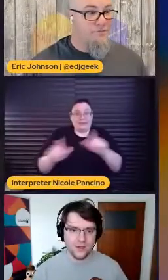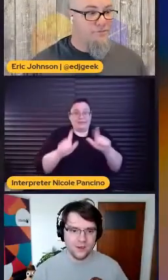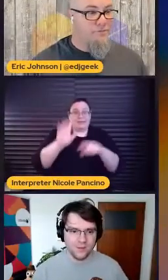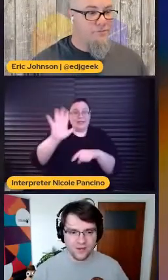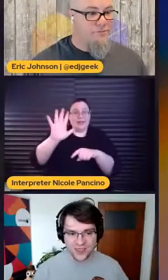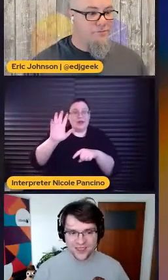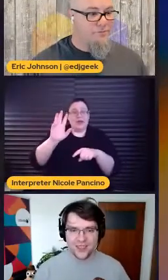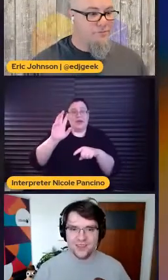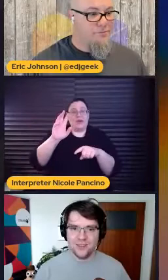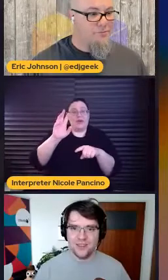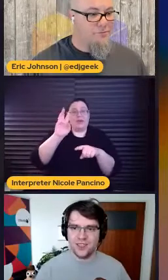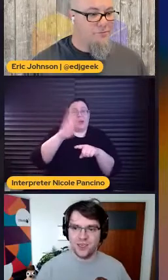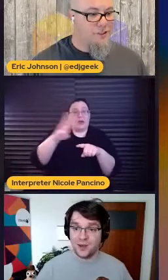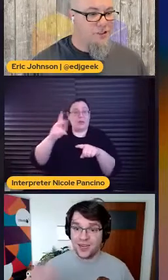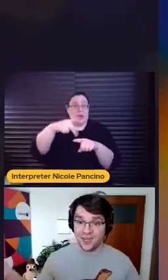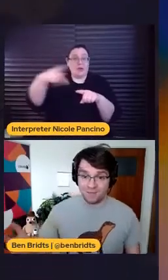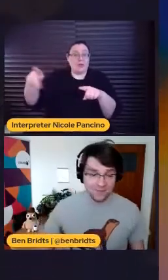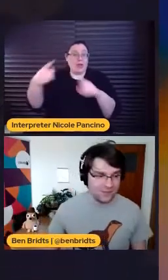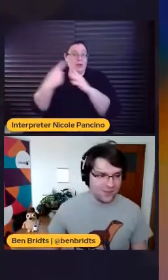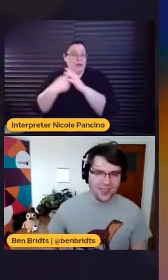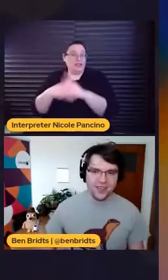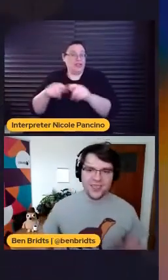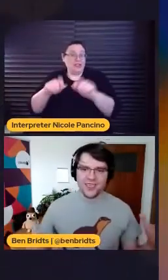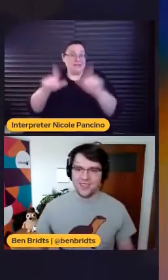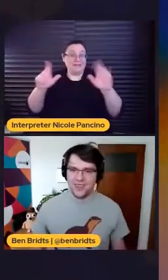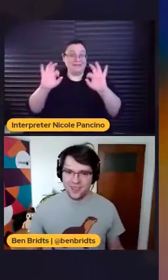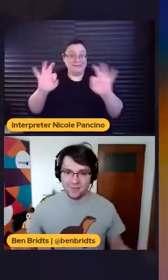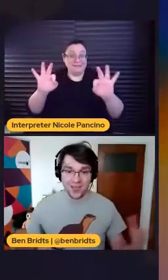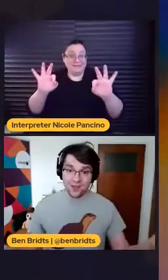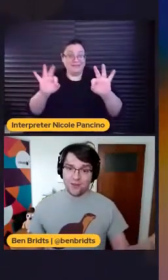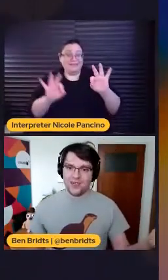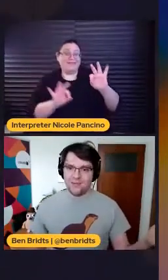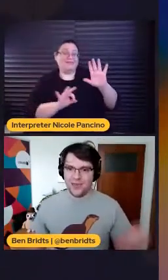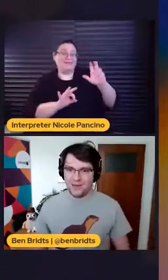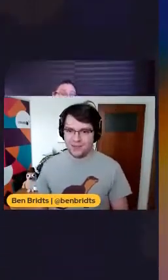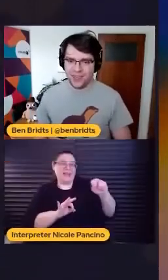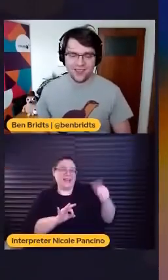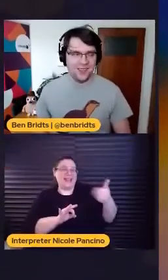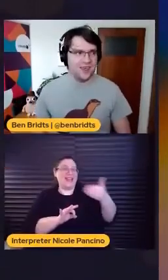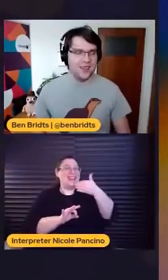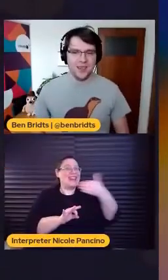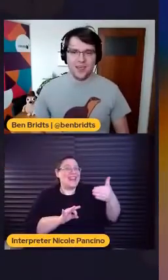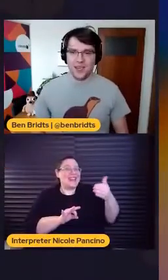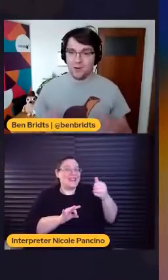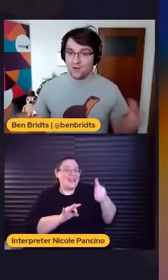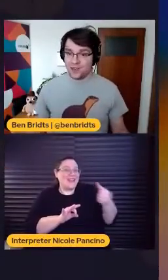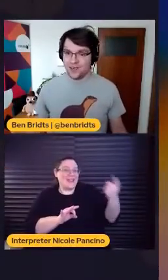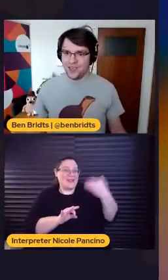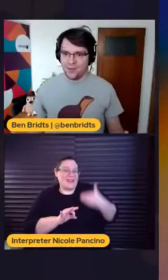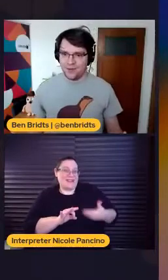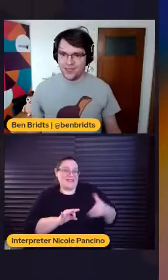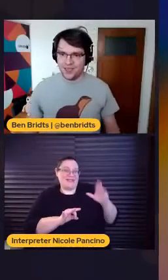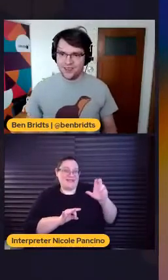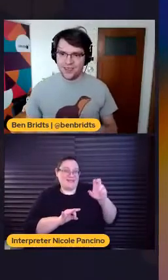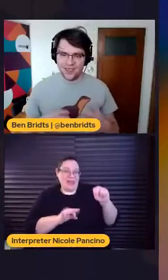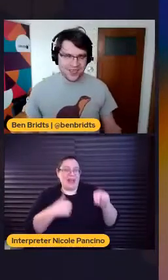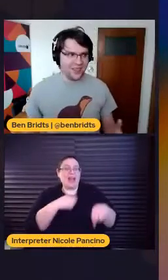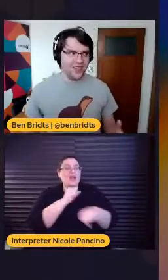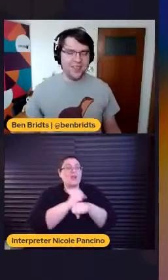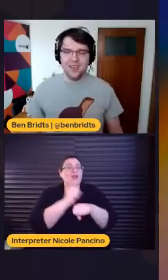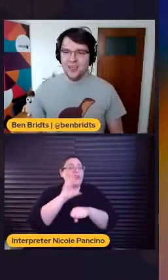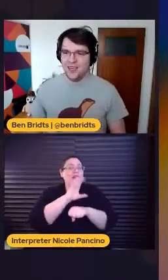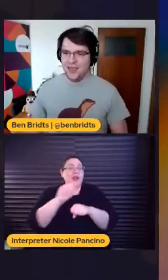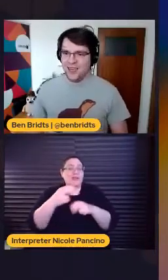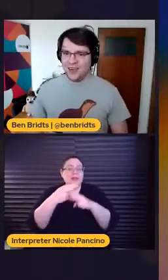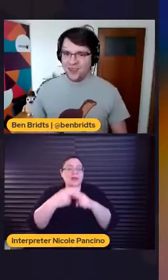sir. Perfect. Thank you. So, thank you, Eric. Hello, everyone. My name is Ben. I work for a company called